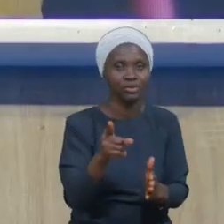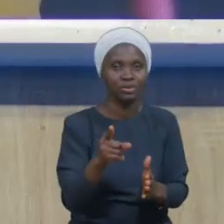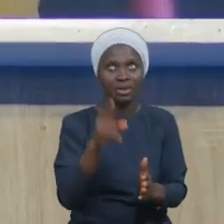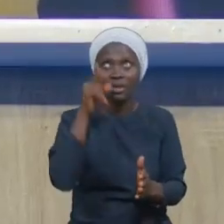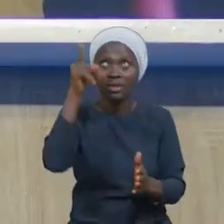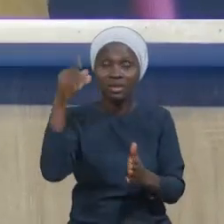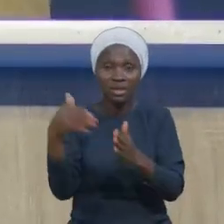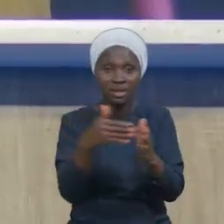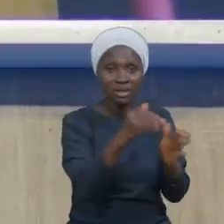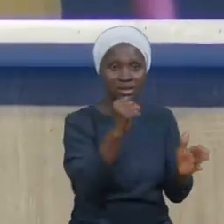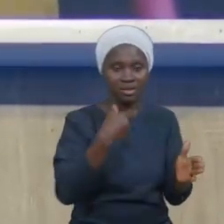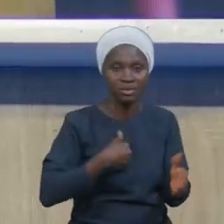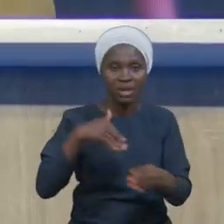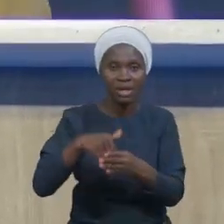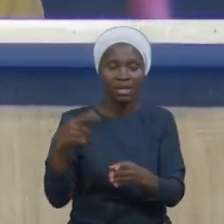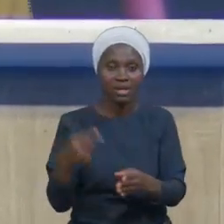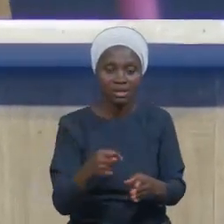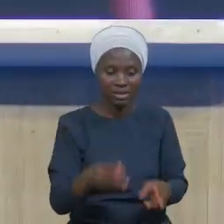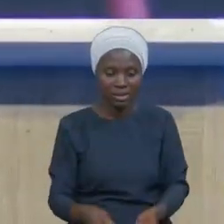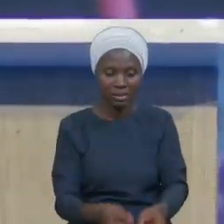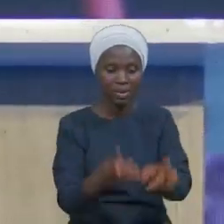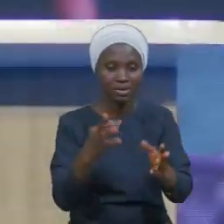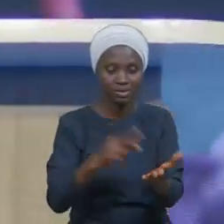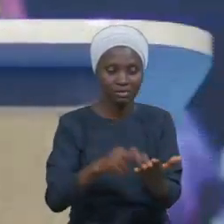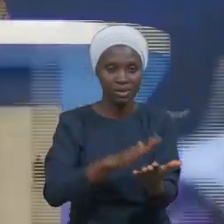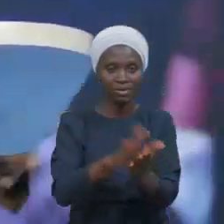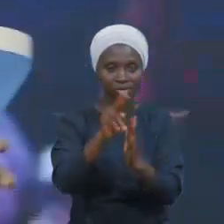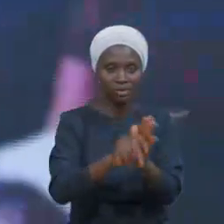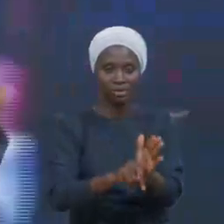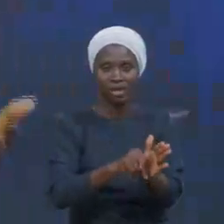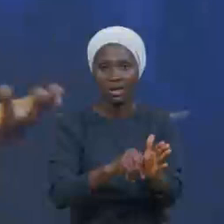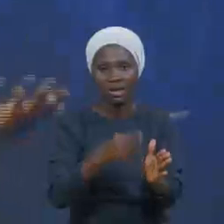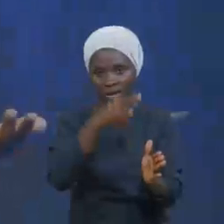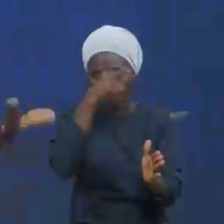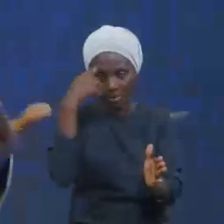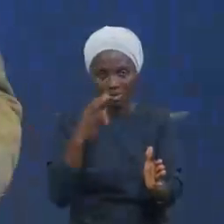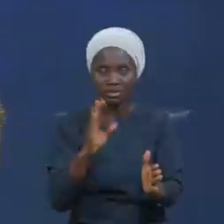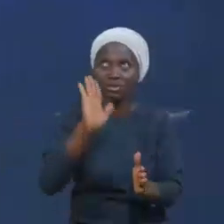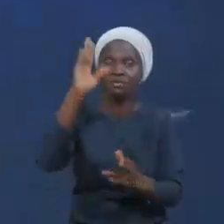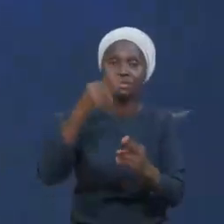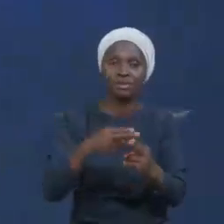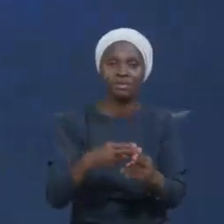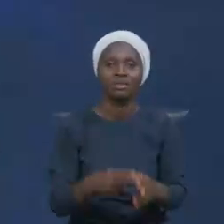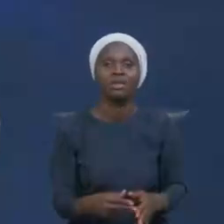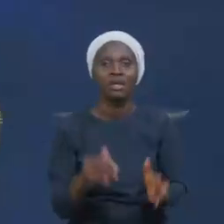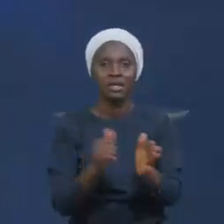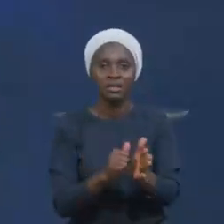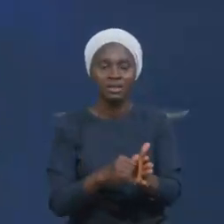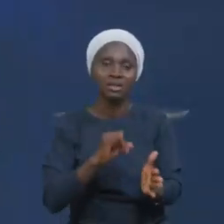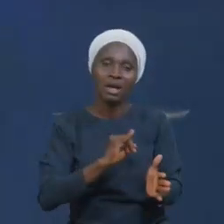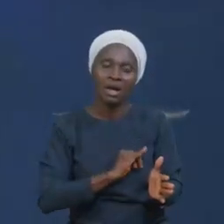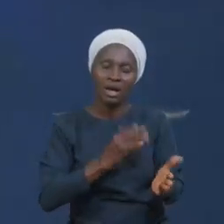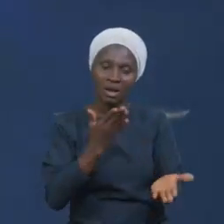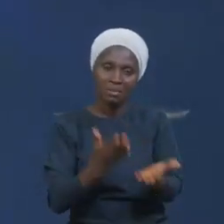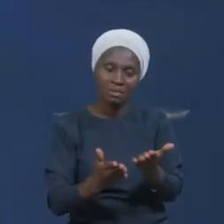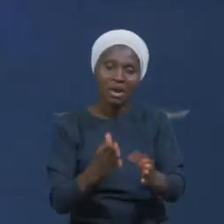of righteousness for his name's sake, Lord, that I might receive